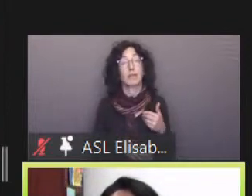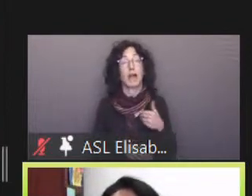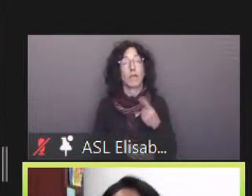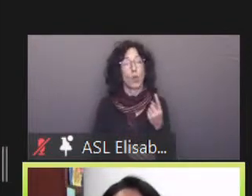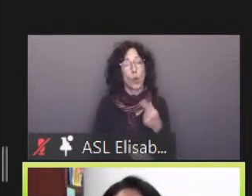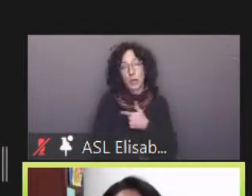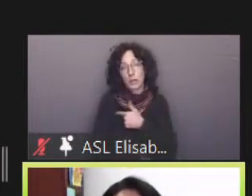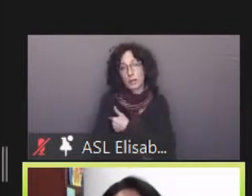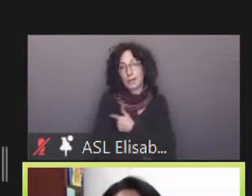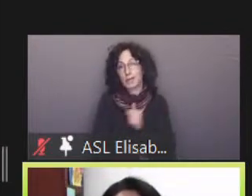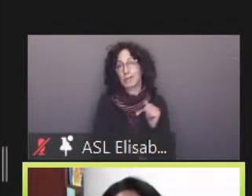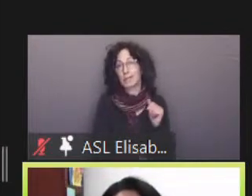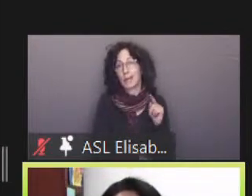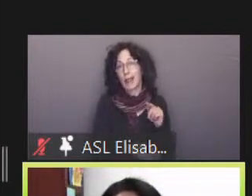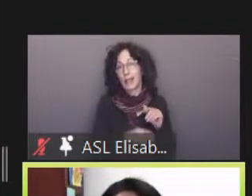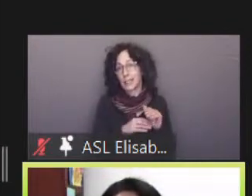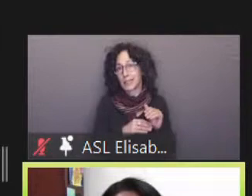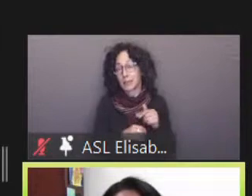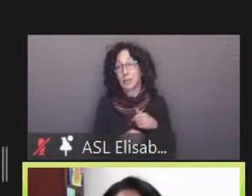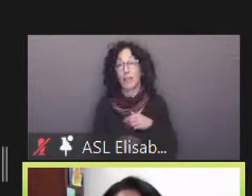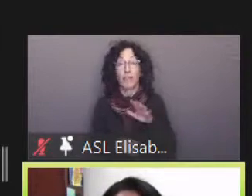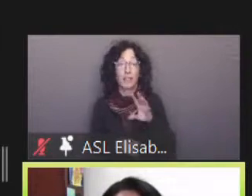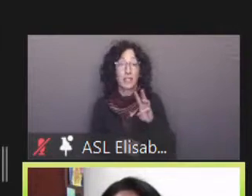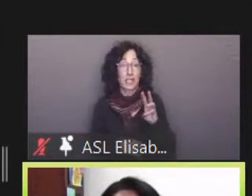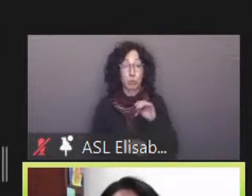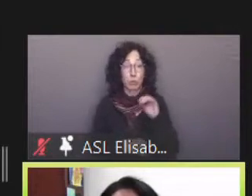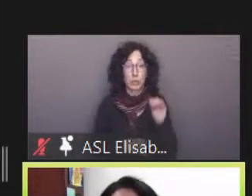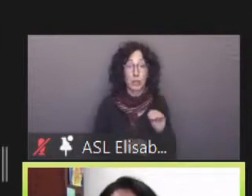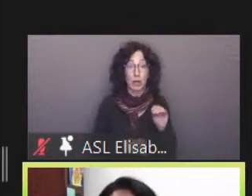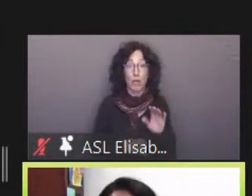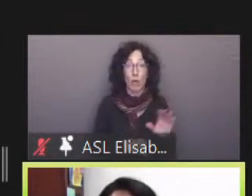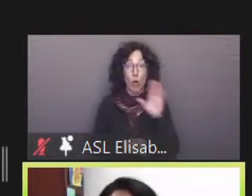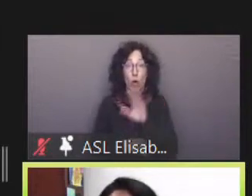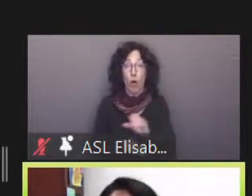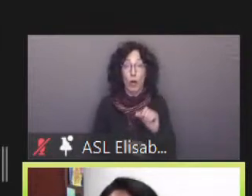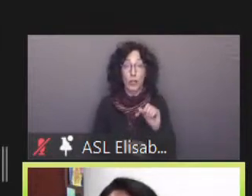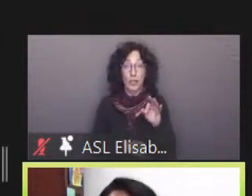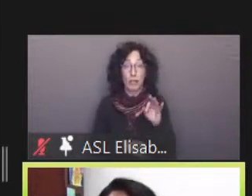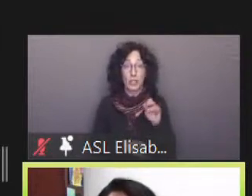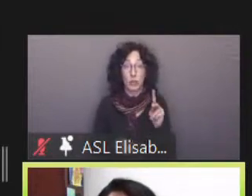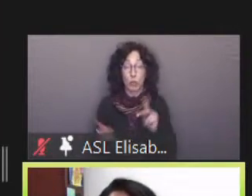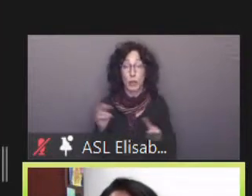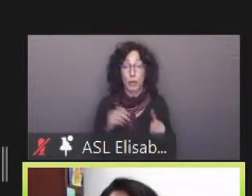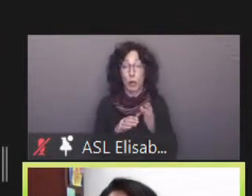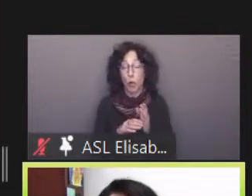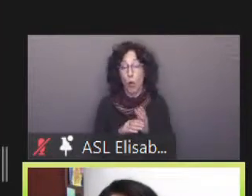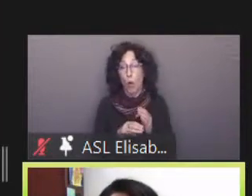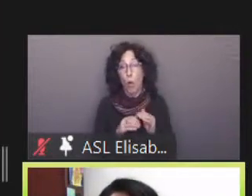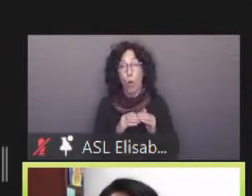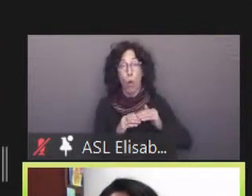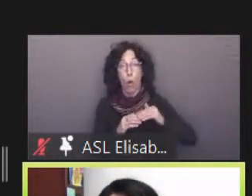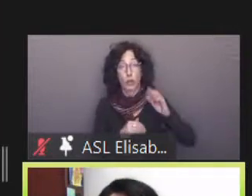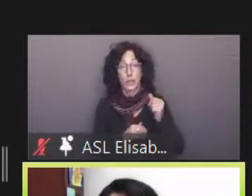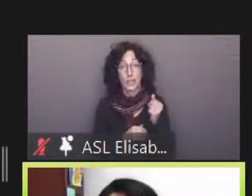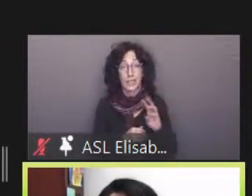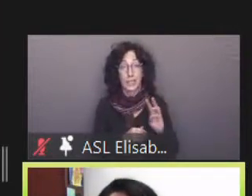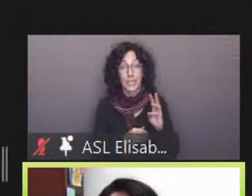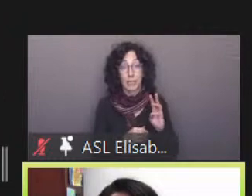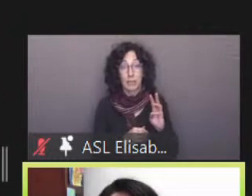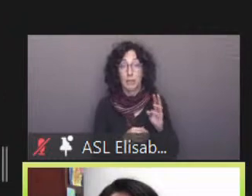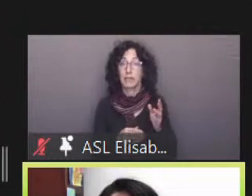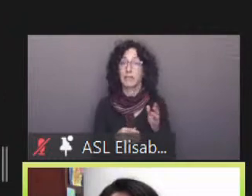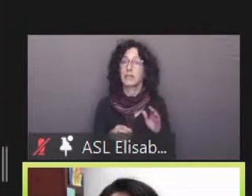vaccine, and 56% of San Franciscans over age 16 have completed their